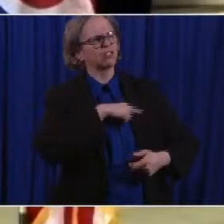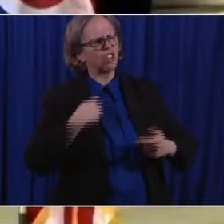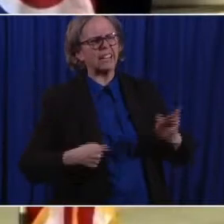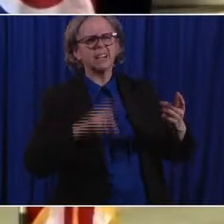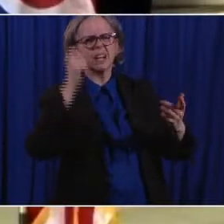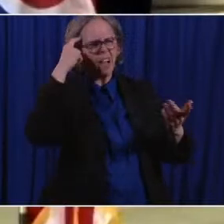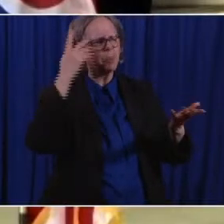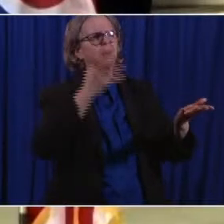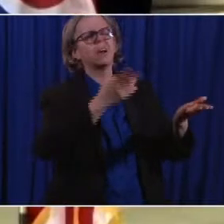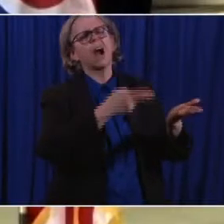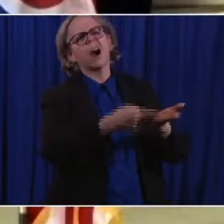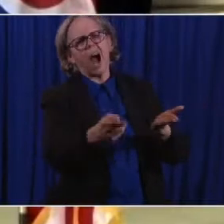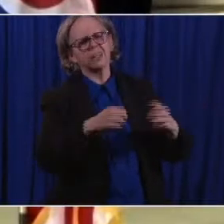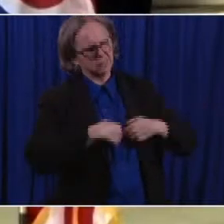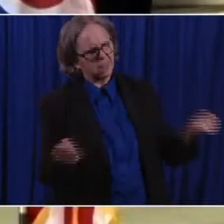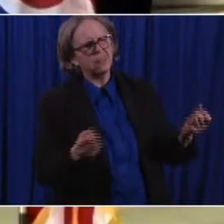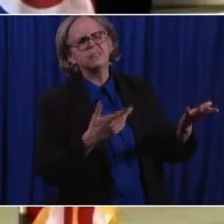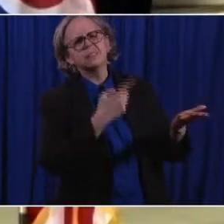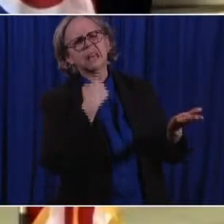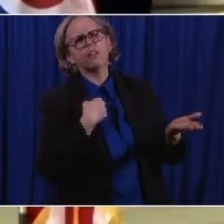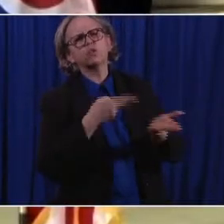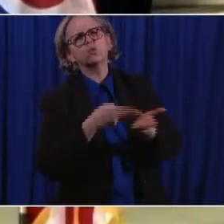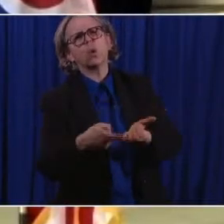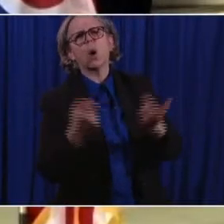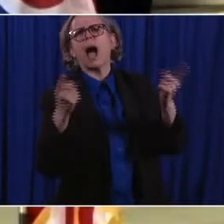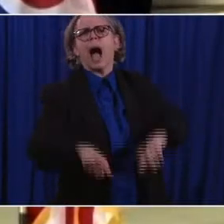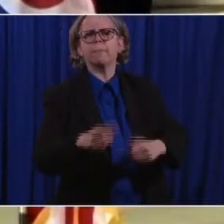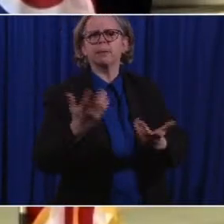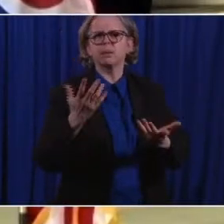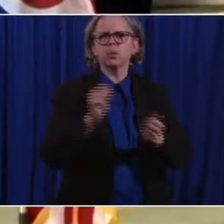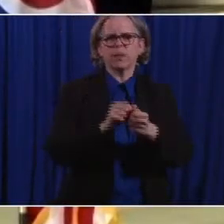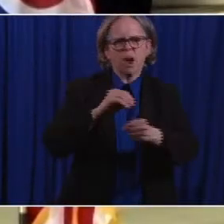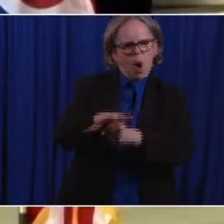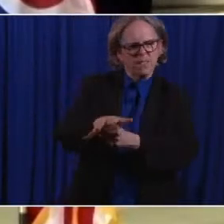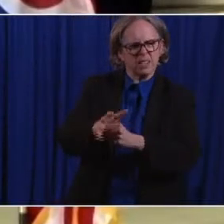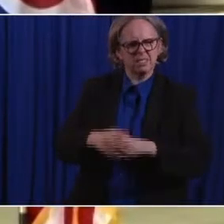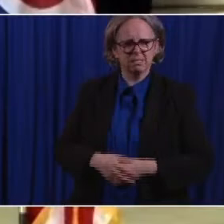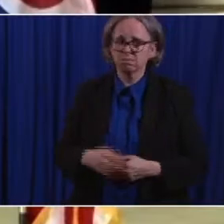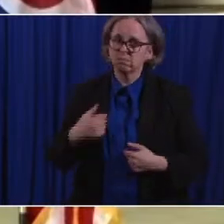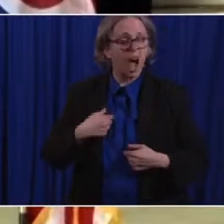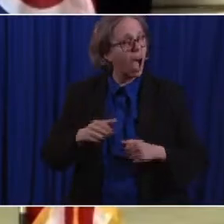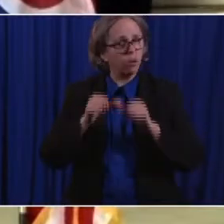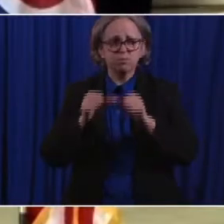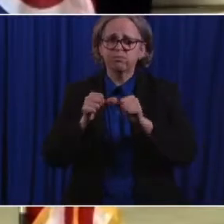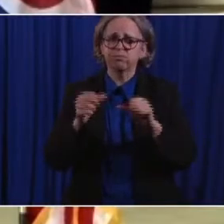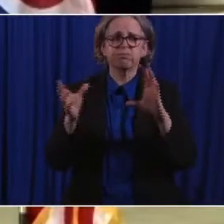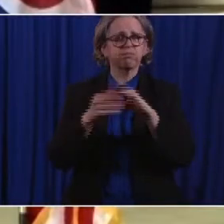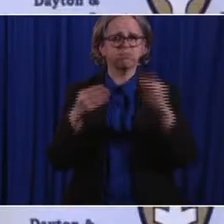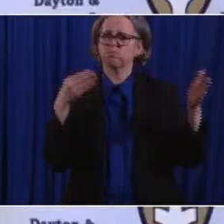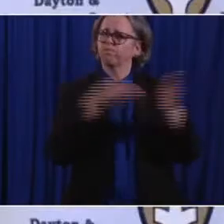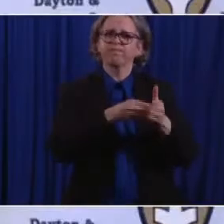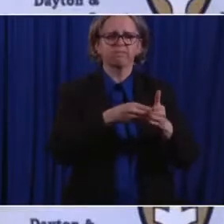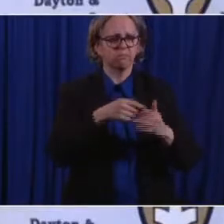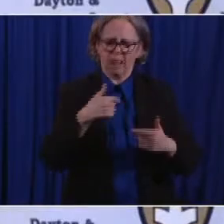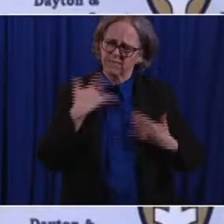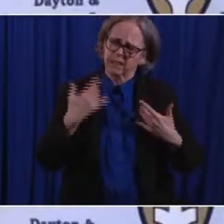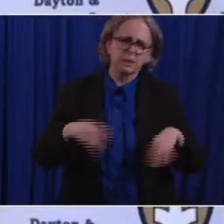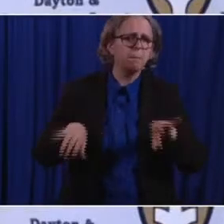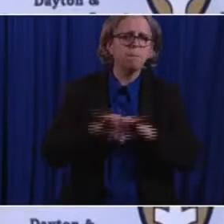independent investigation. And I will continue to speak out on that because I believe it's important. So yes.